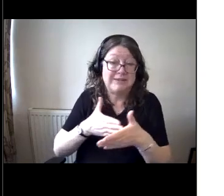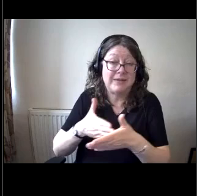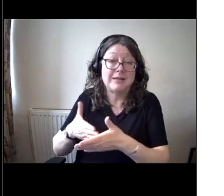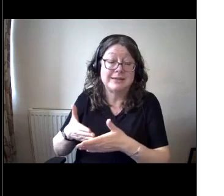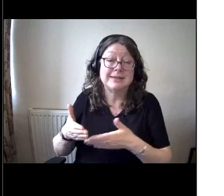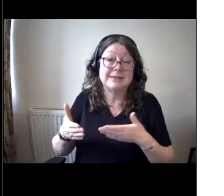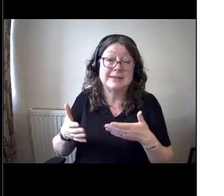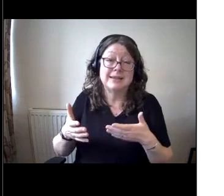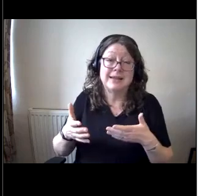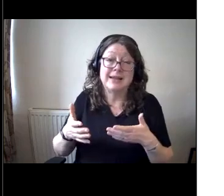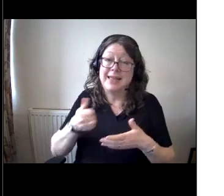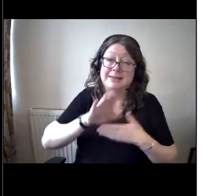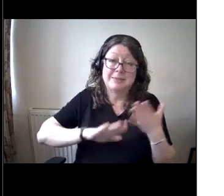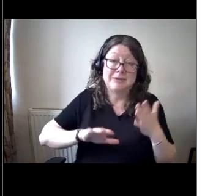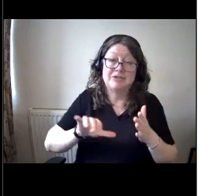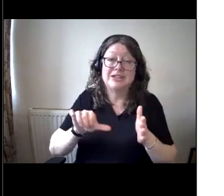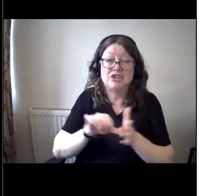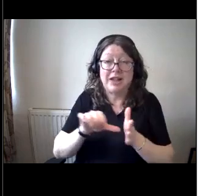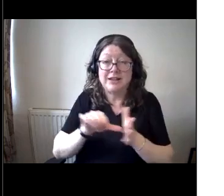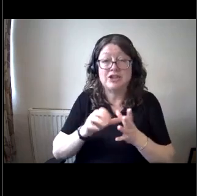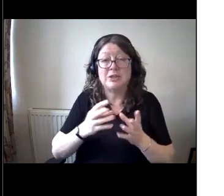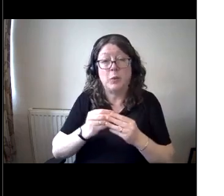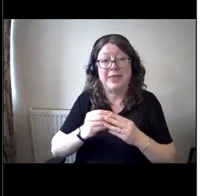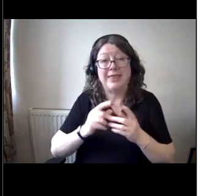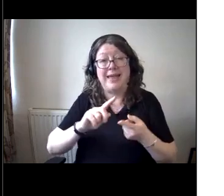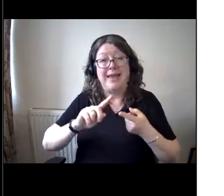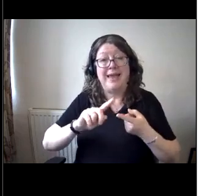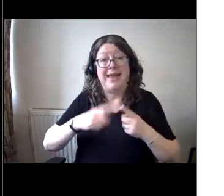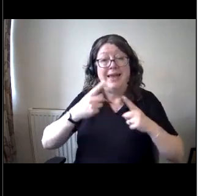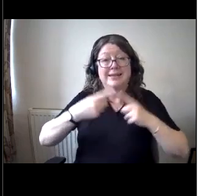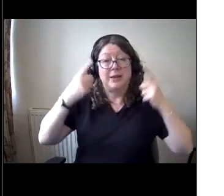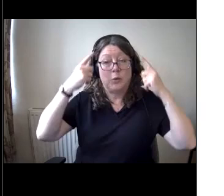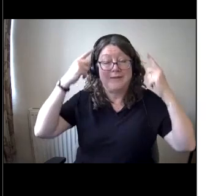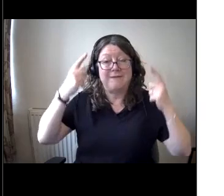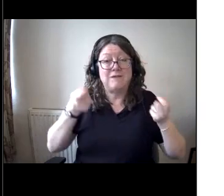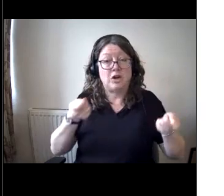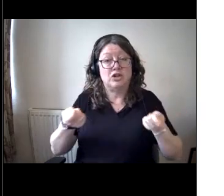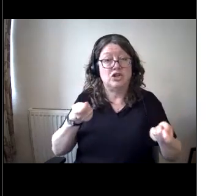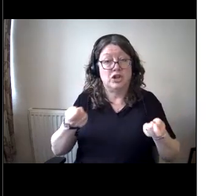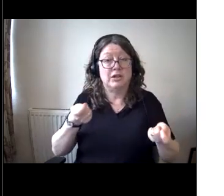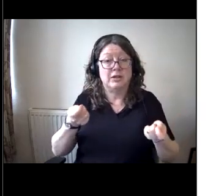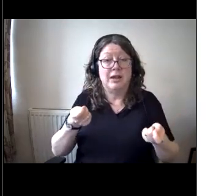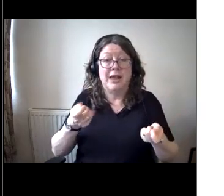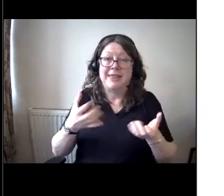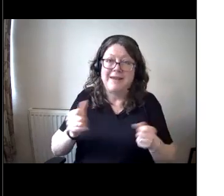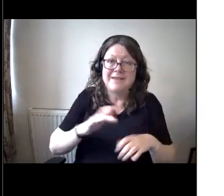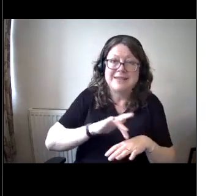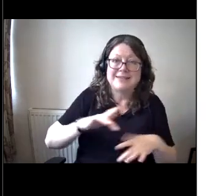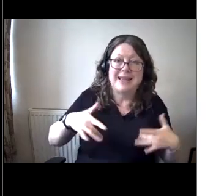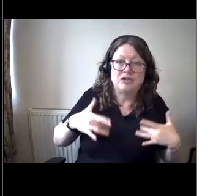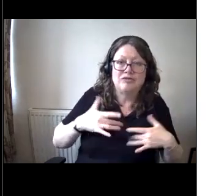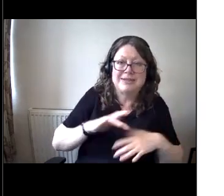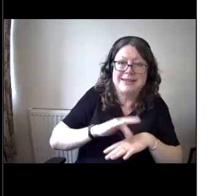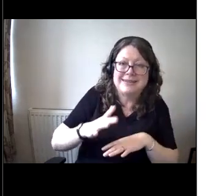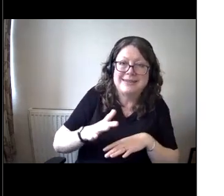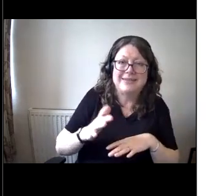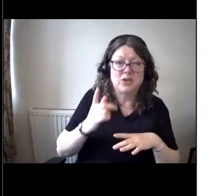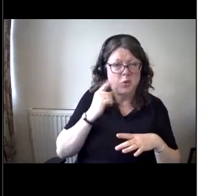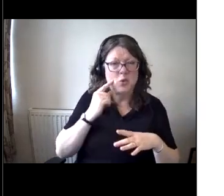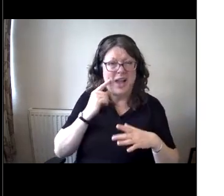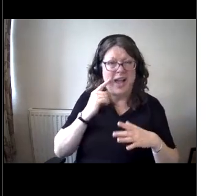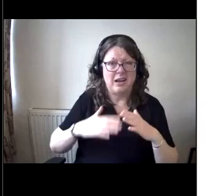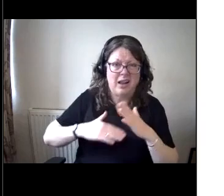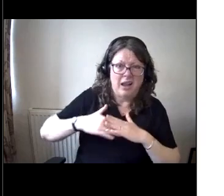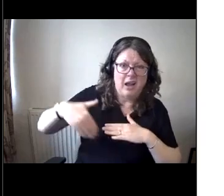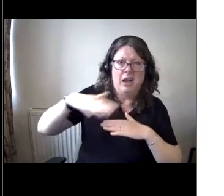challenges with those executive functions, if they have some sensory sensitivities, then quite often we can see our young